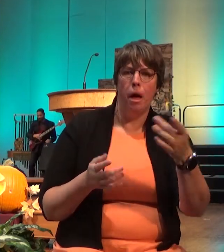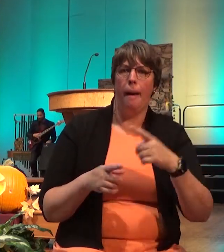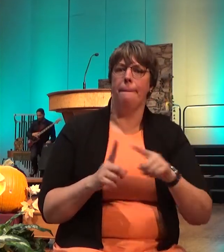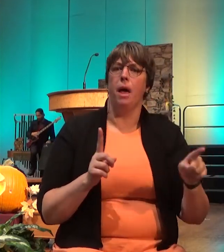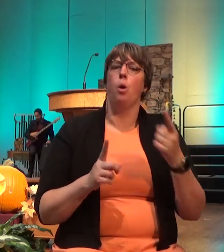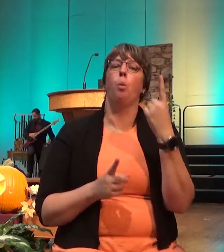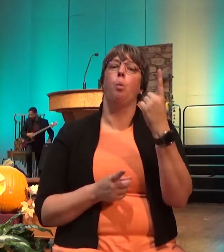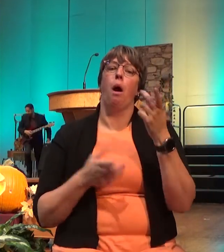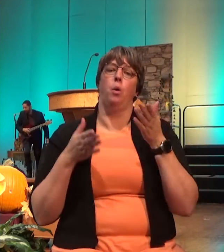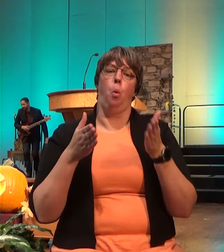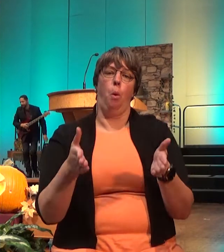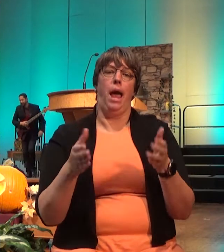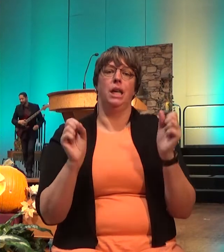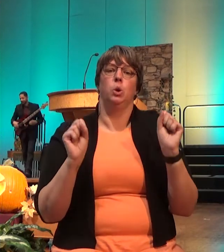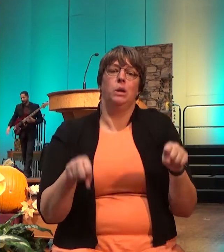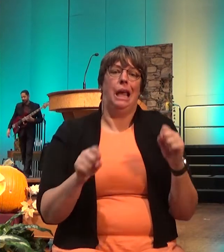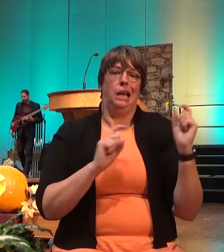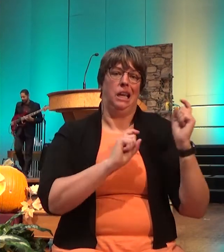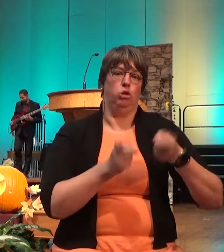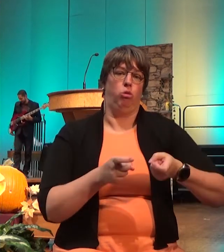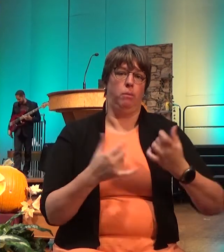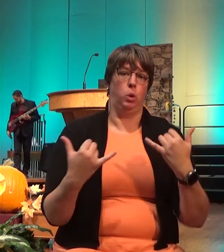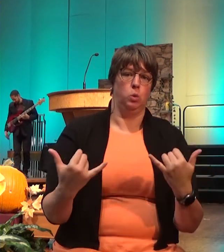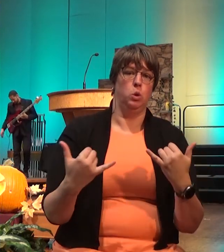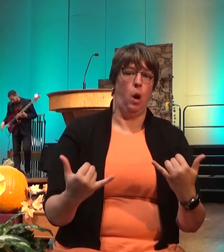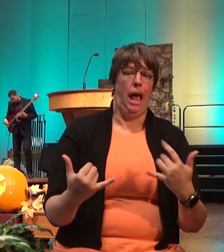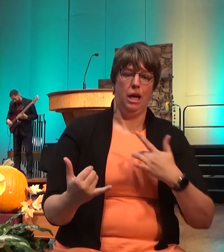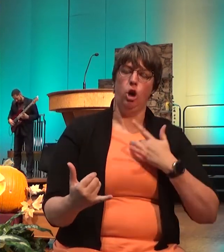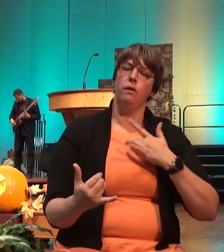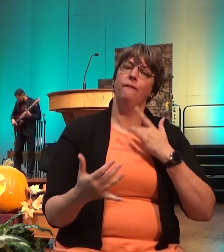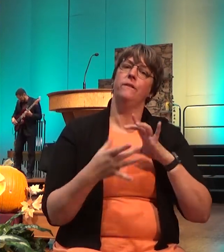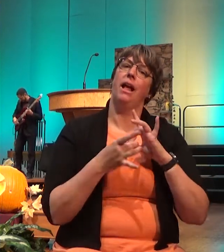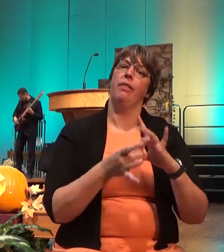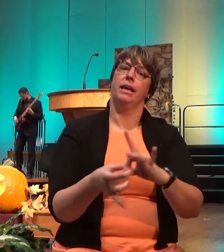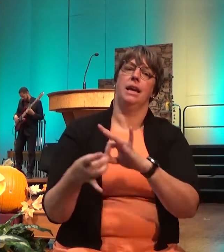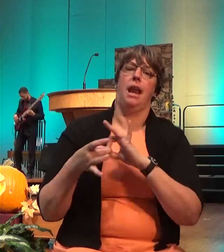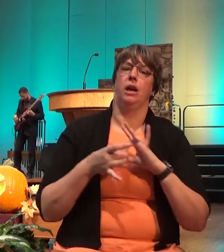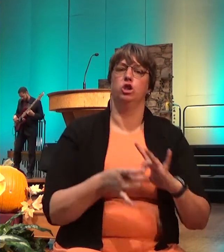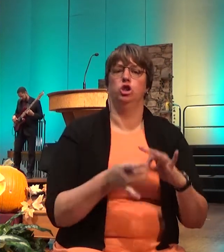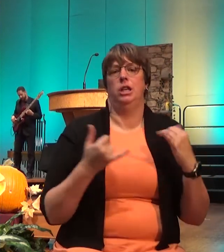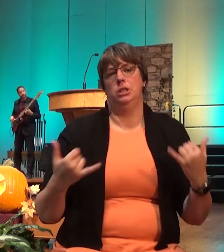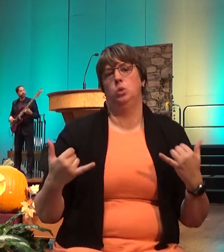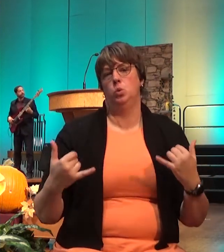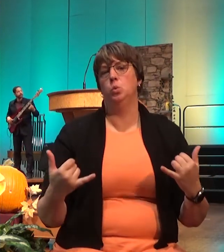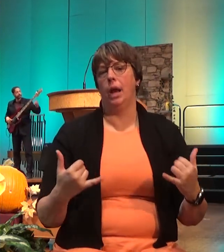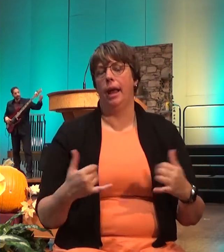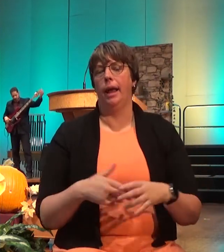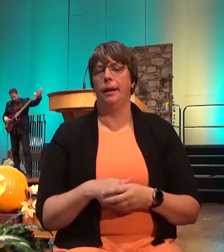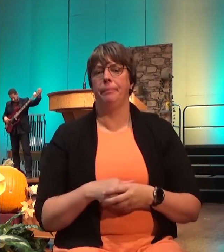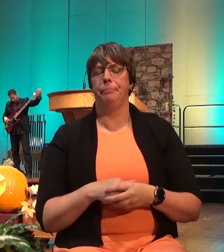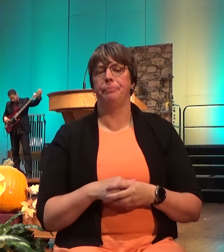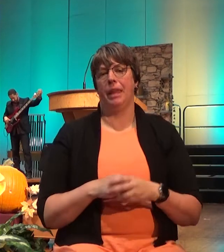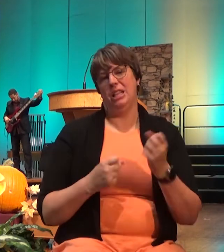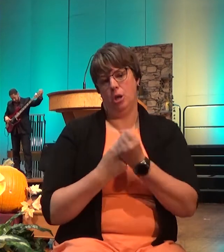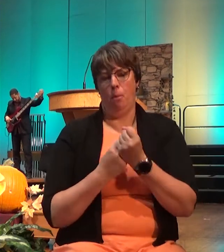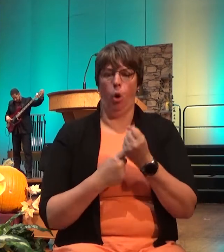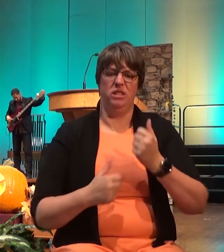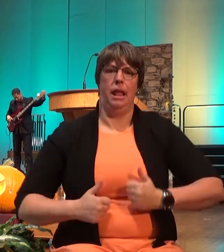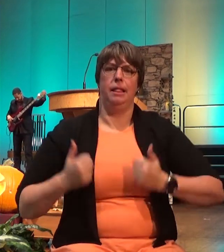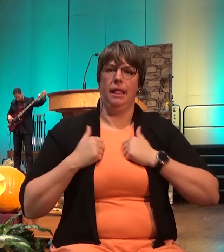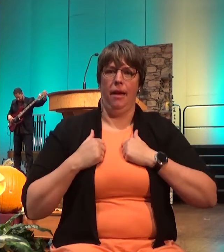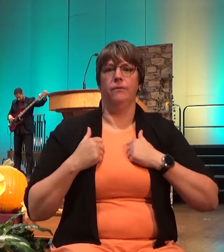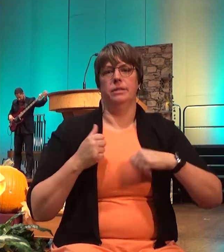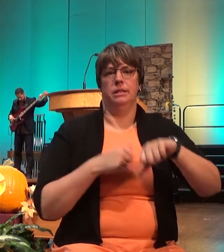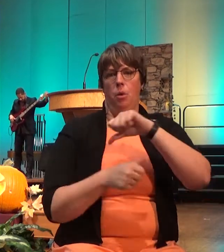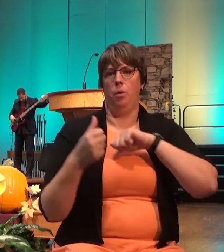can contribute can allow you to feel the connection to your own abundant nature, as well as the abundance that supports and lives as each one of us.